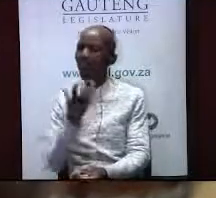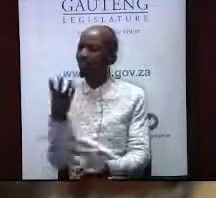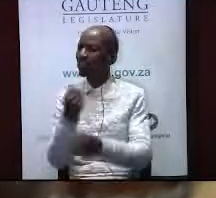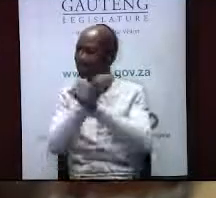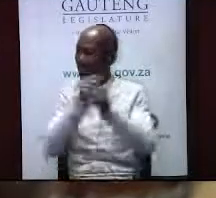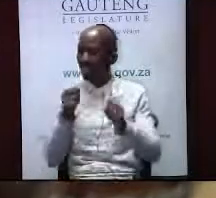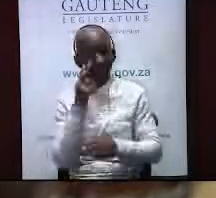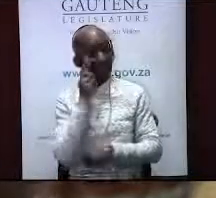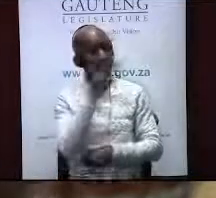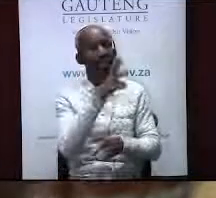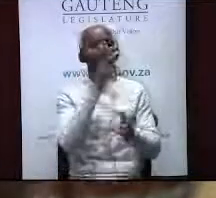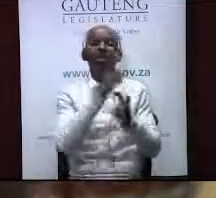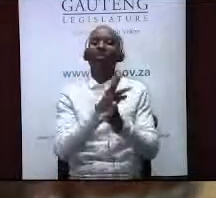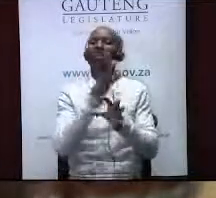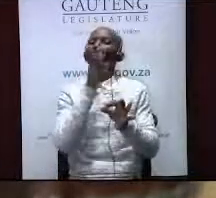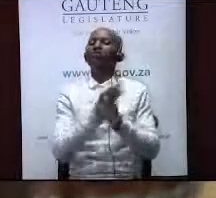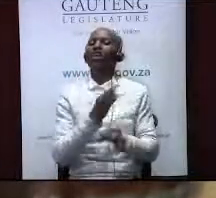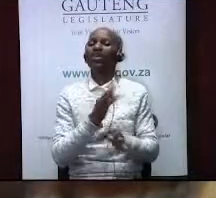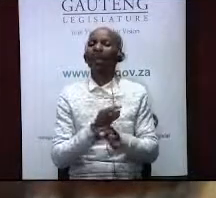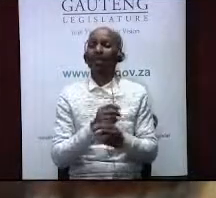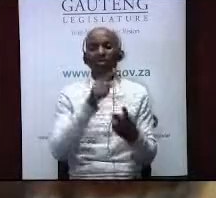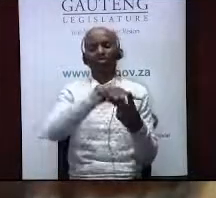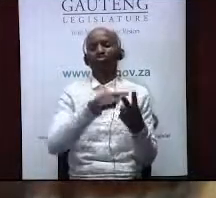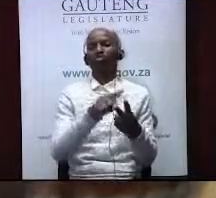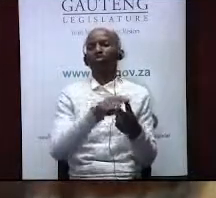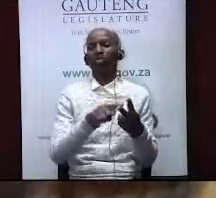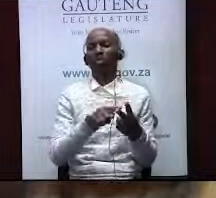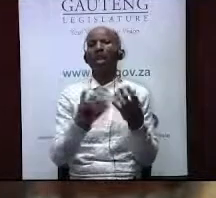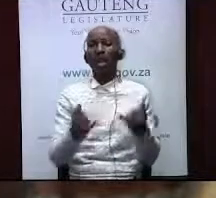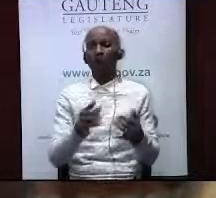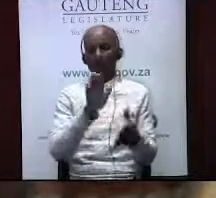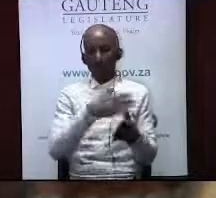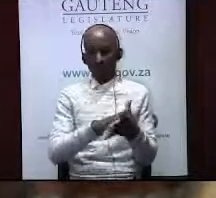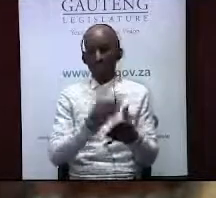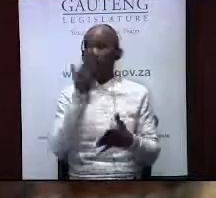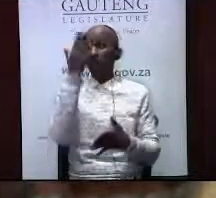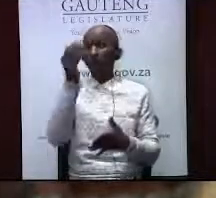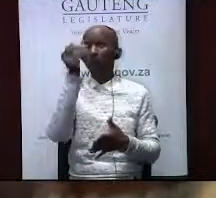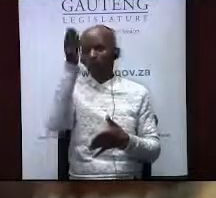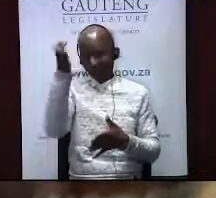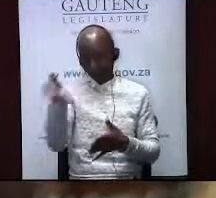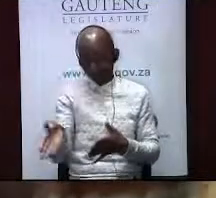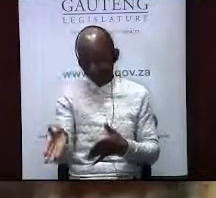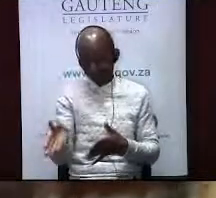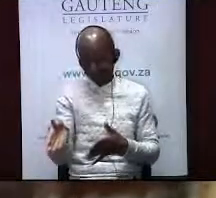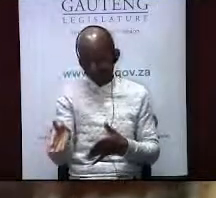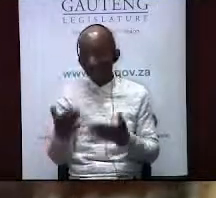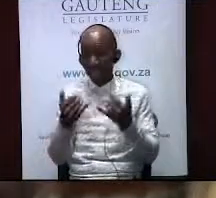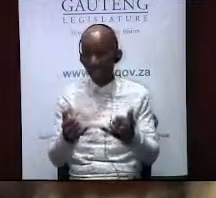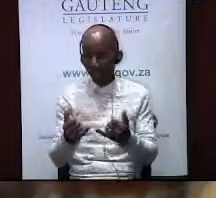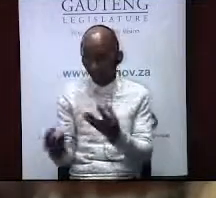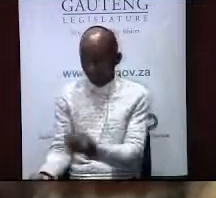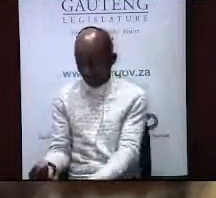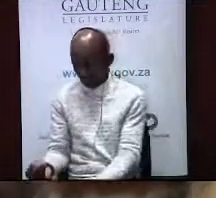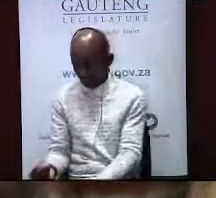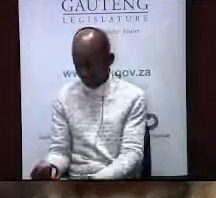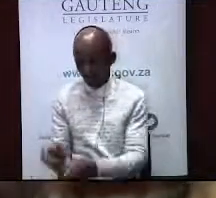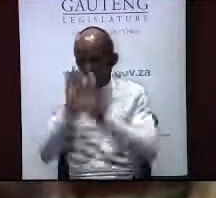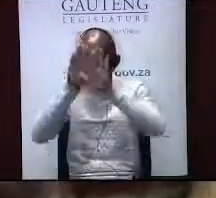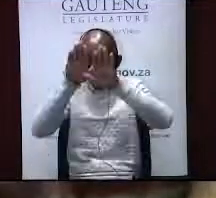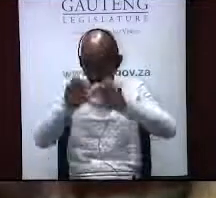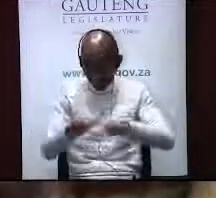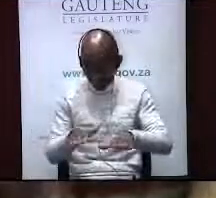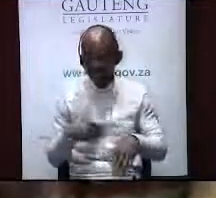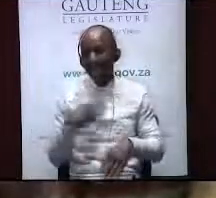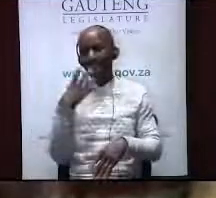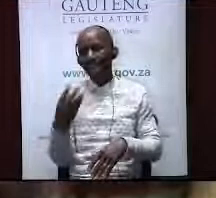never seen mama le papa ba le together. So because modimo o teng, gradually bana ba fola and I